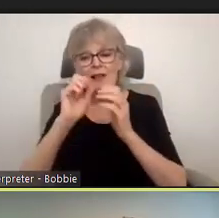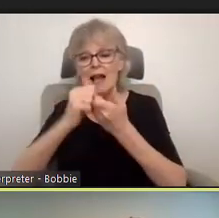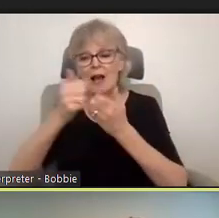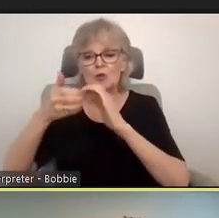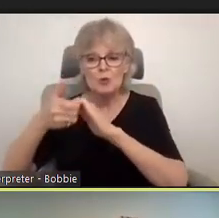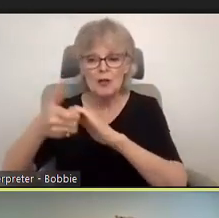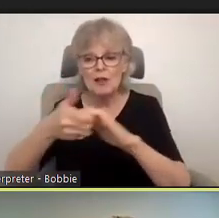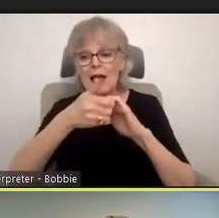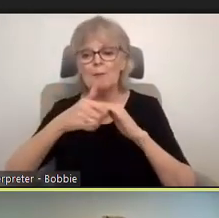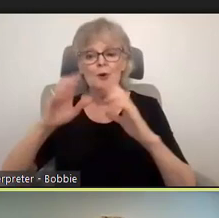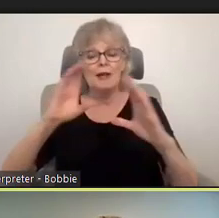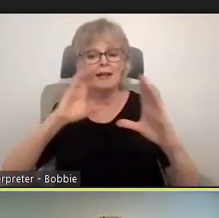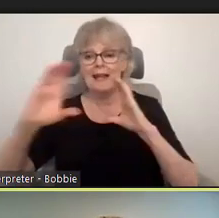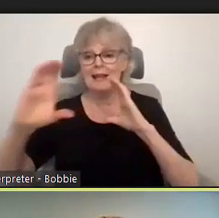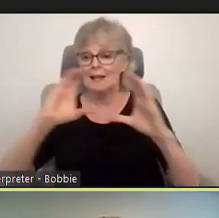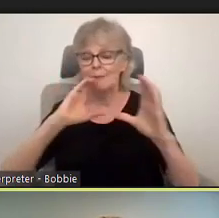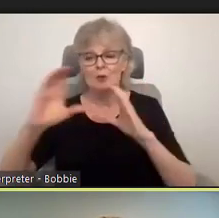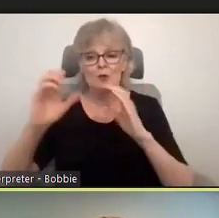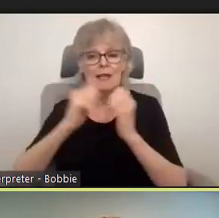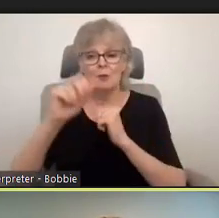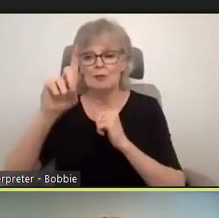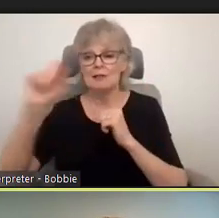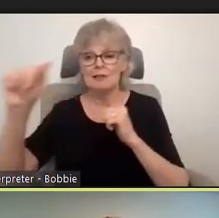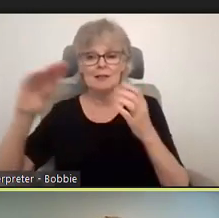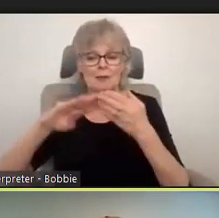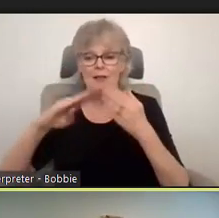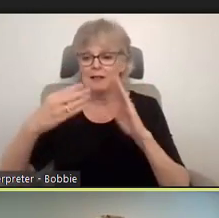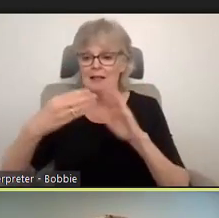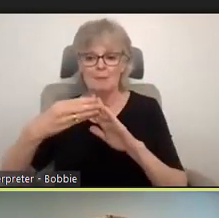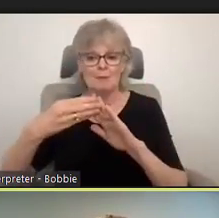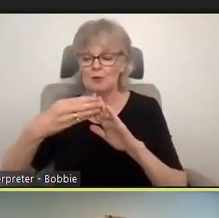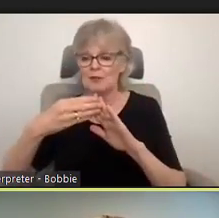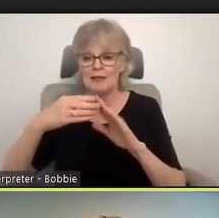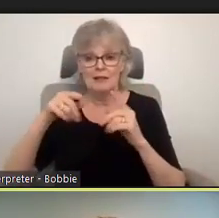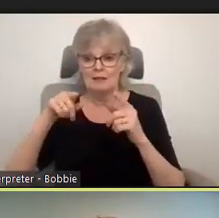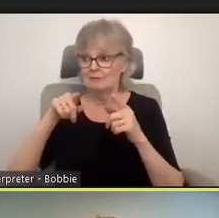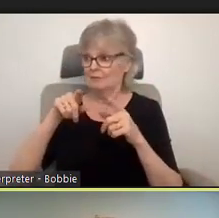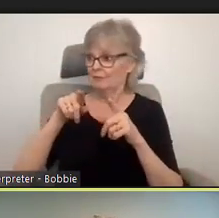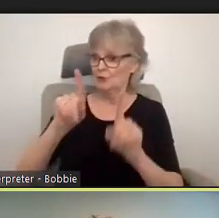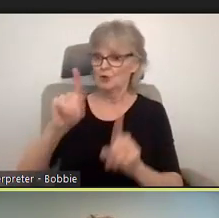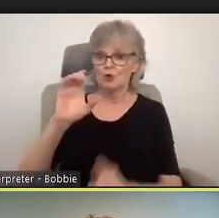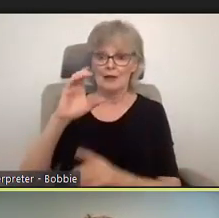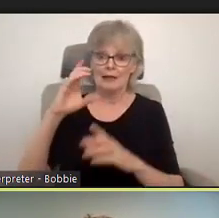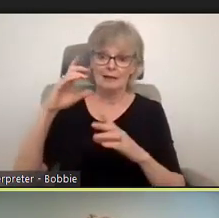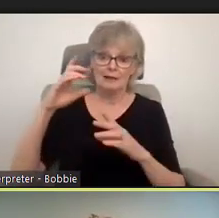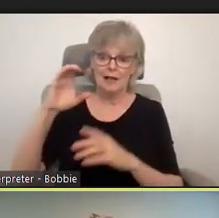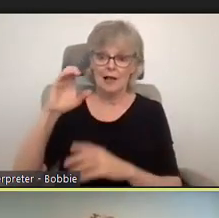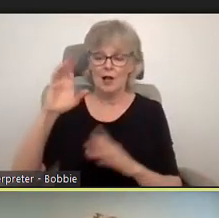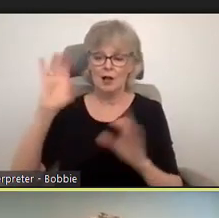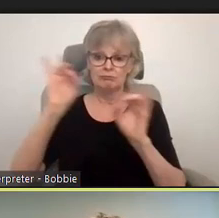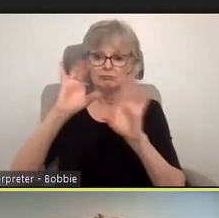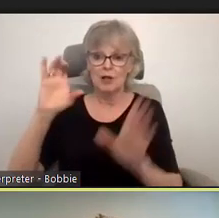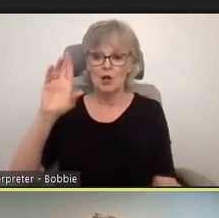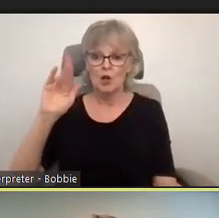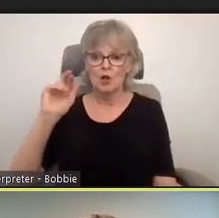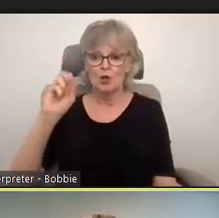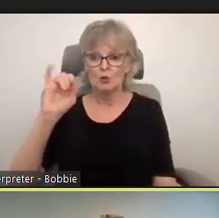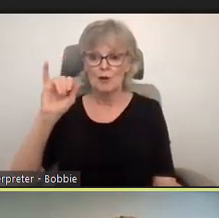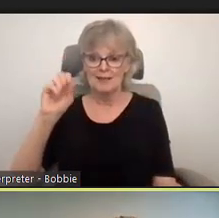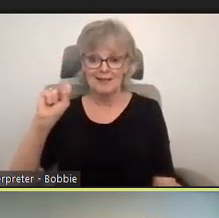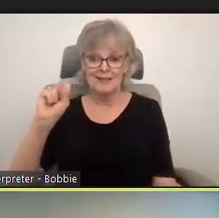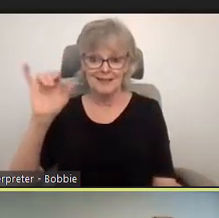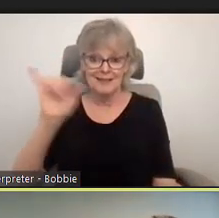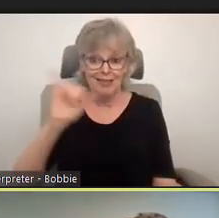or communicate with the disability community in a crisis like that. And so one of the things that's come out of this, and I'm really hoping it